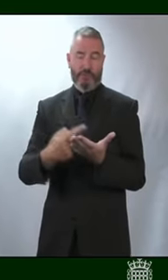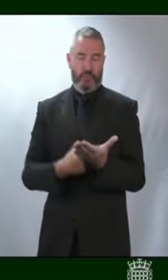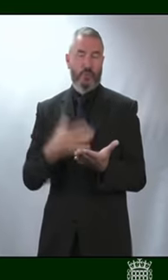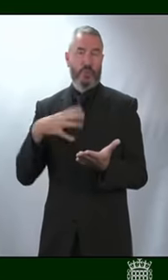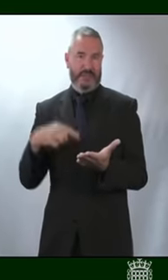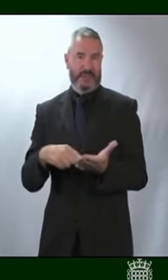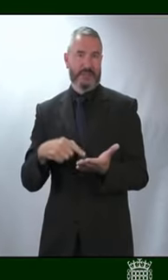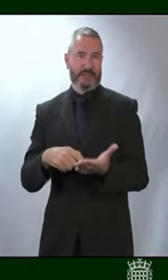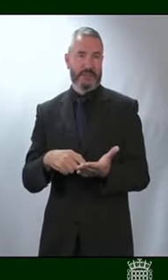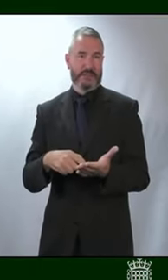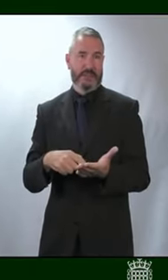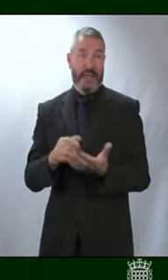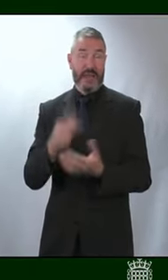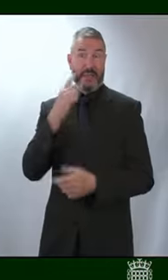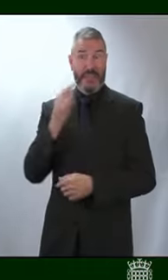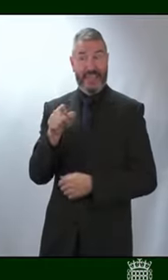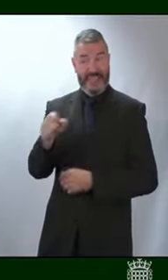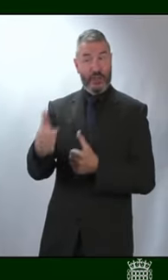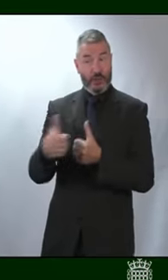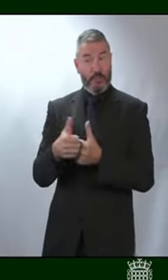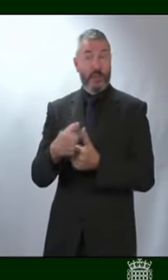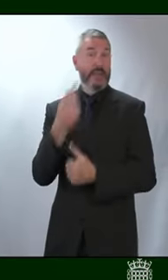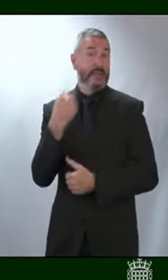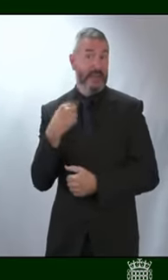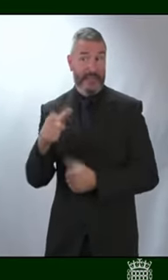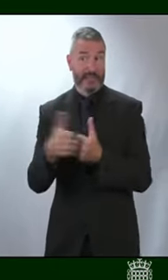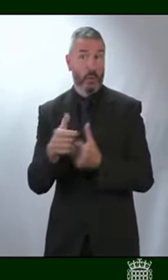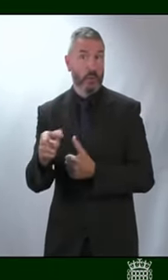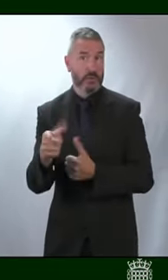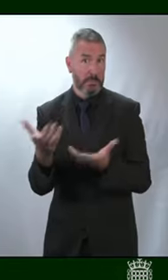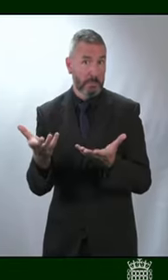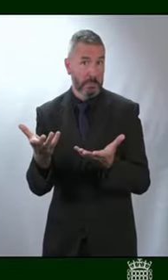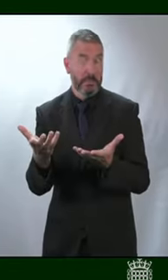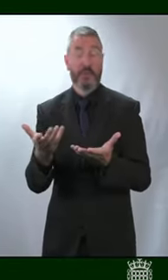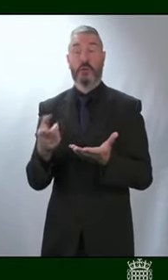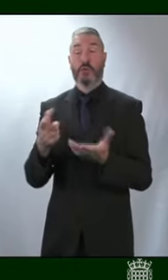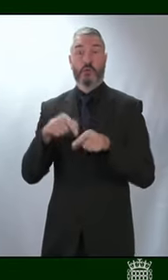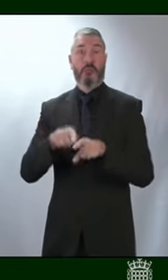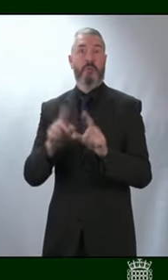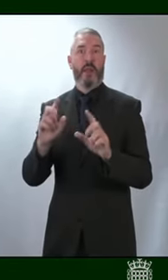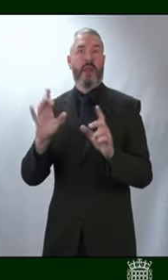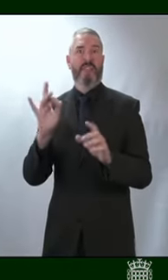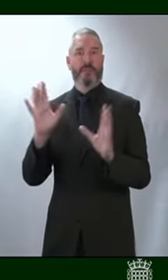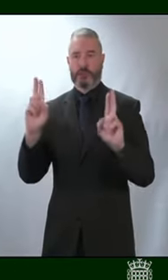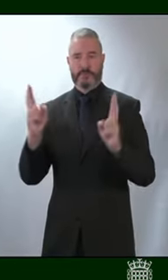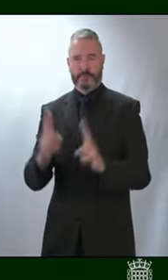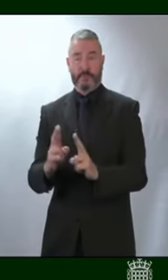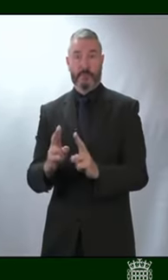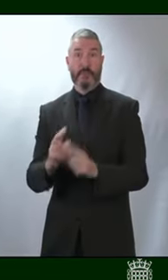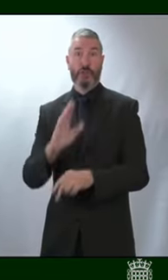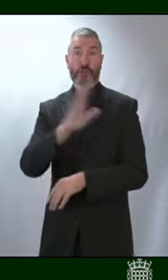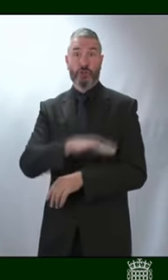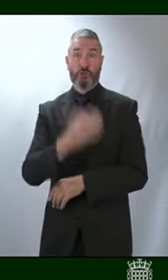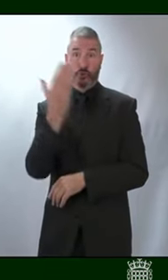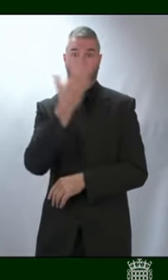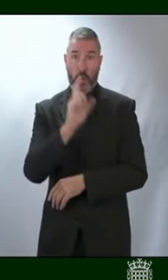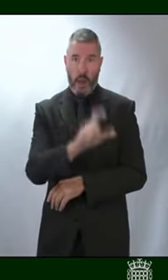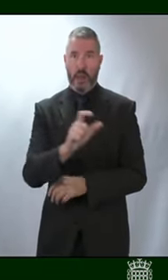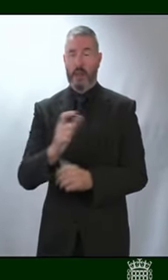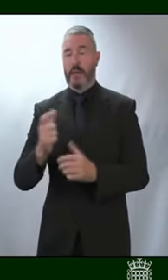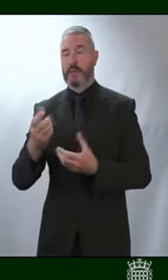we are, and which I think he supports, or he did yesterday anyway, to drive the virus down, keep kids in school and keep our